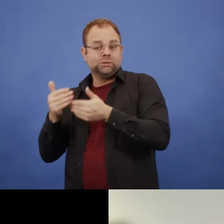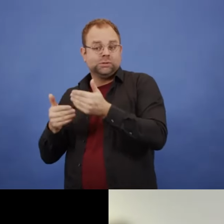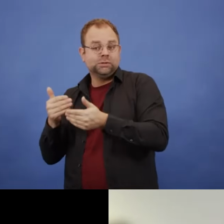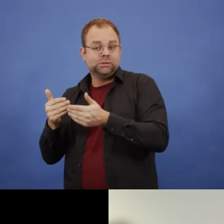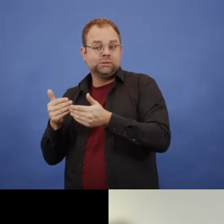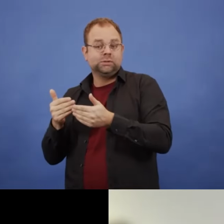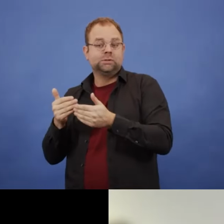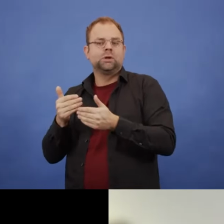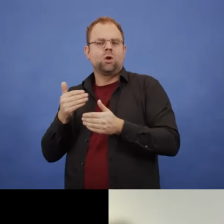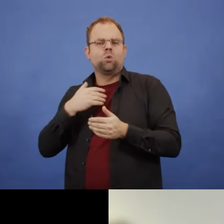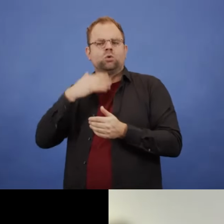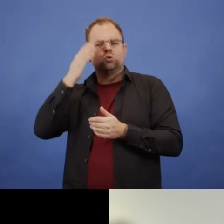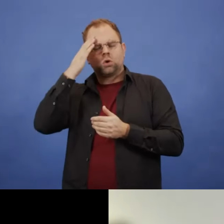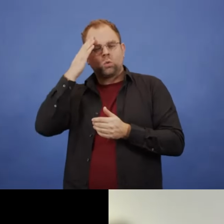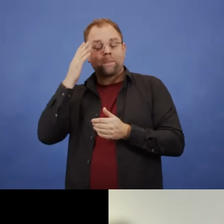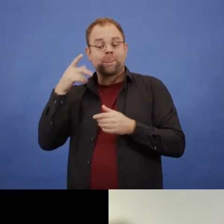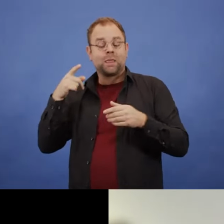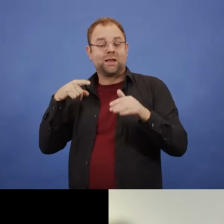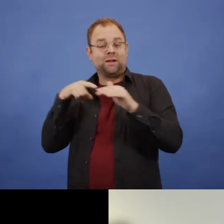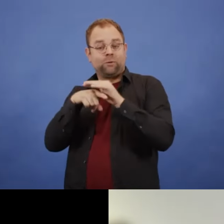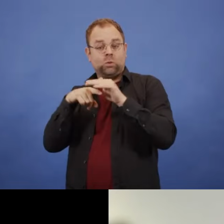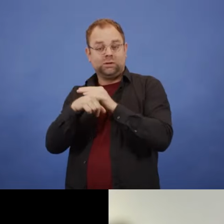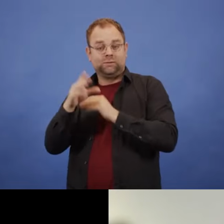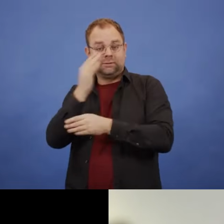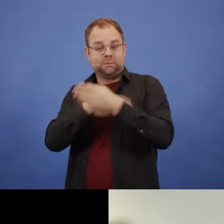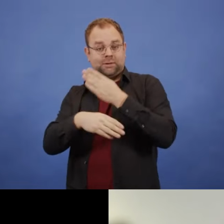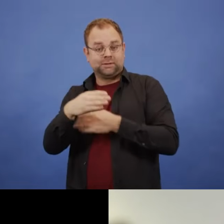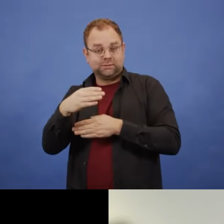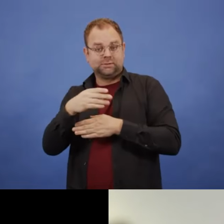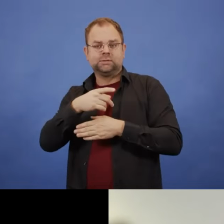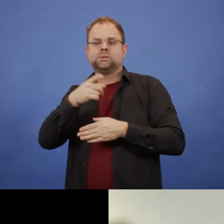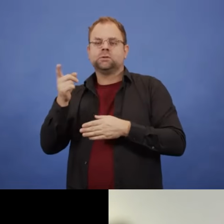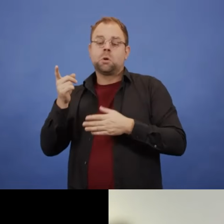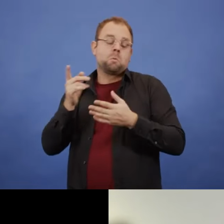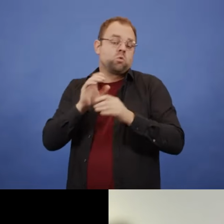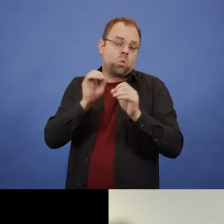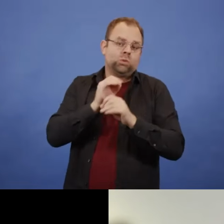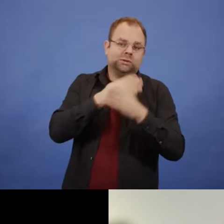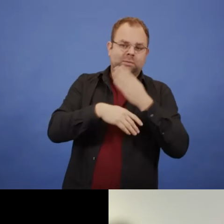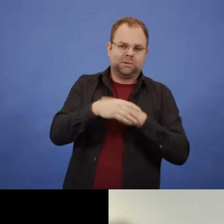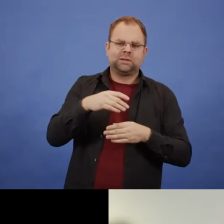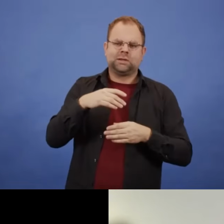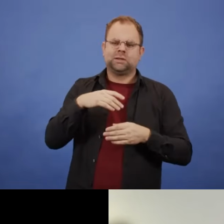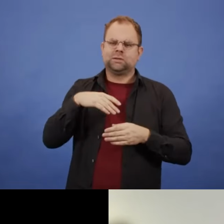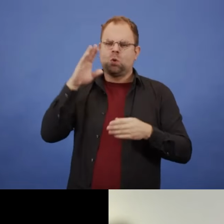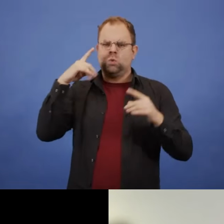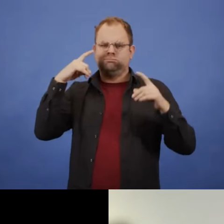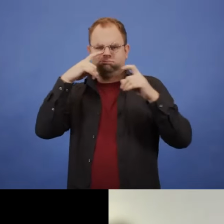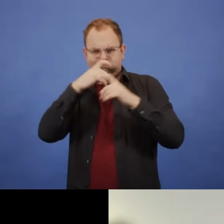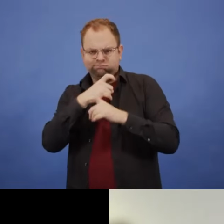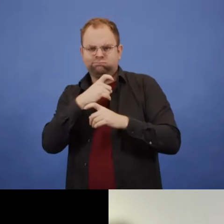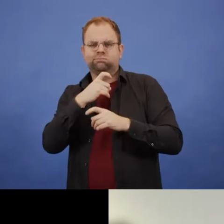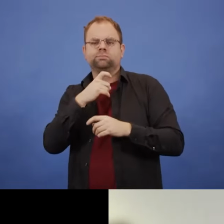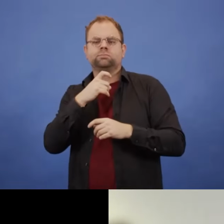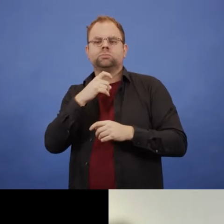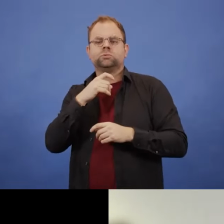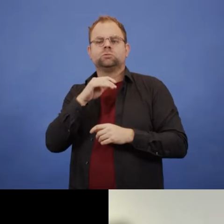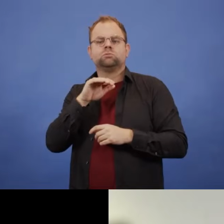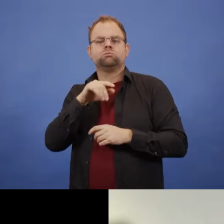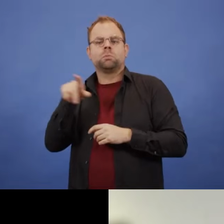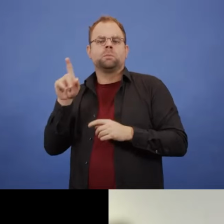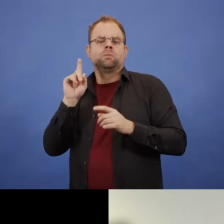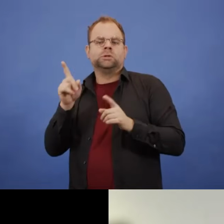these questions at national level. We can only support to a certain level of, in terms of passing these messages, and